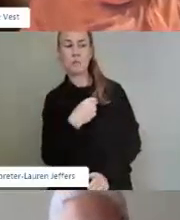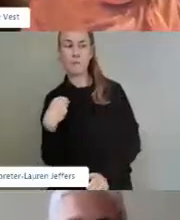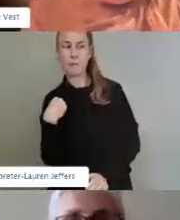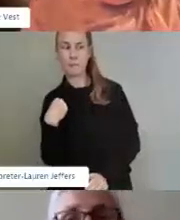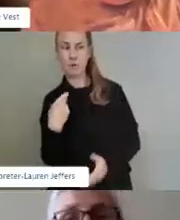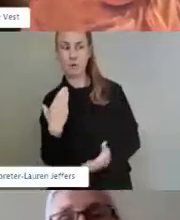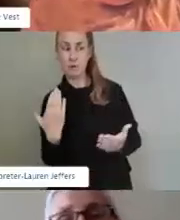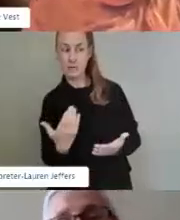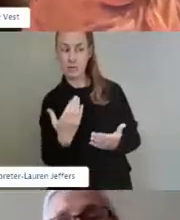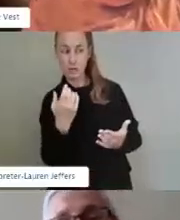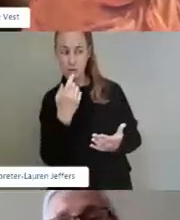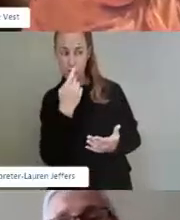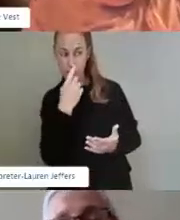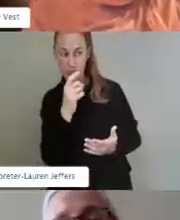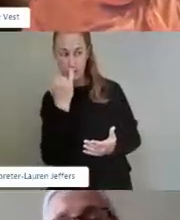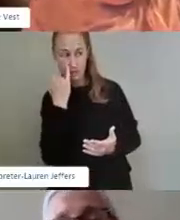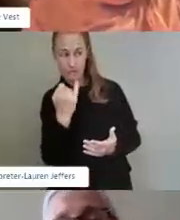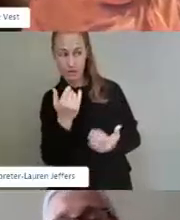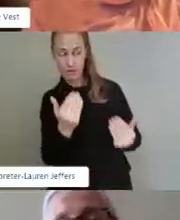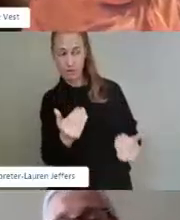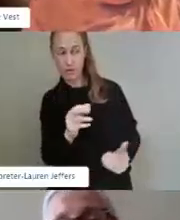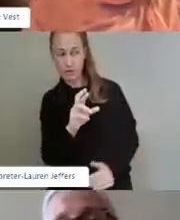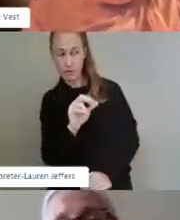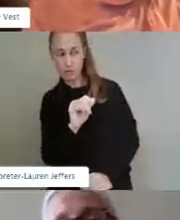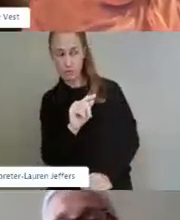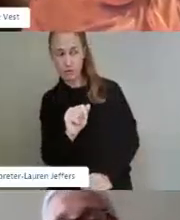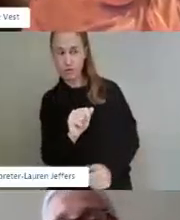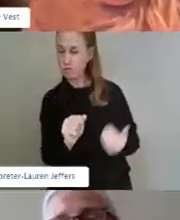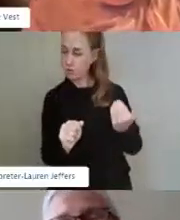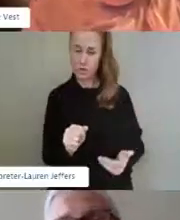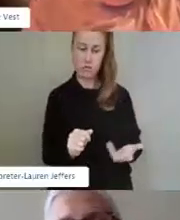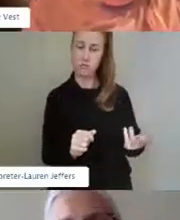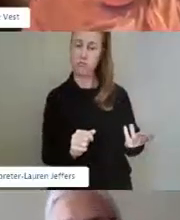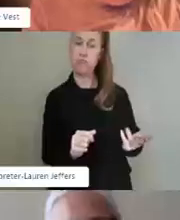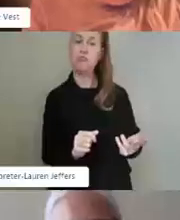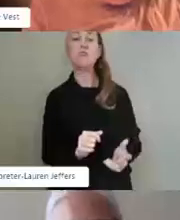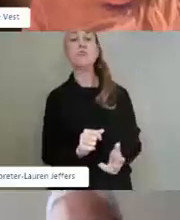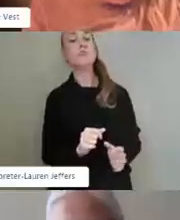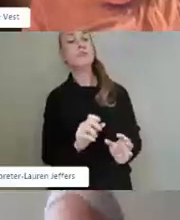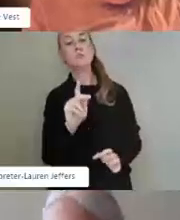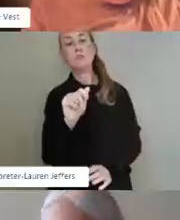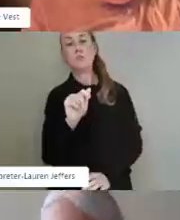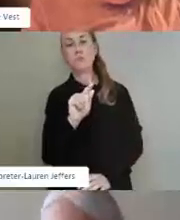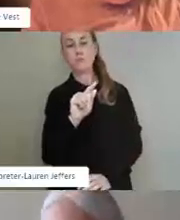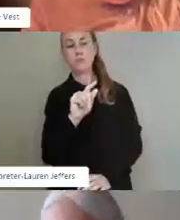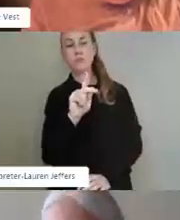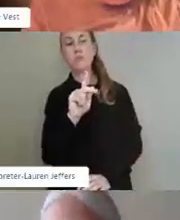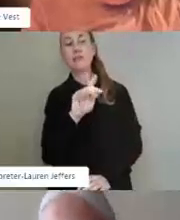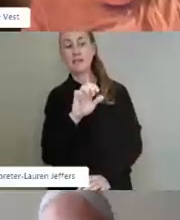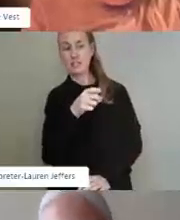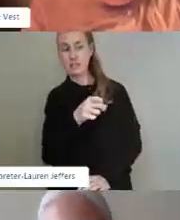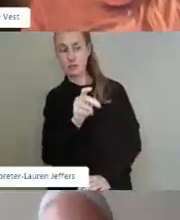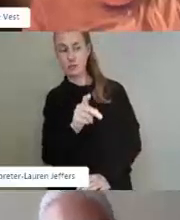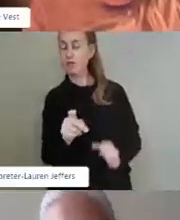under here. Do you care if I do that, Rita? Is that okay? Go ahead. Thanks. Casey, is that okay? Yep, that's